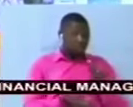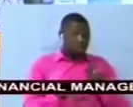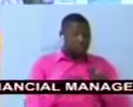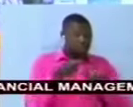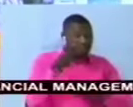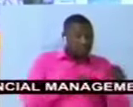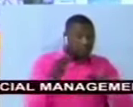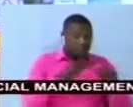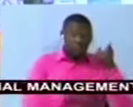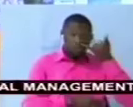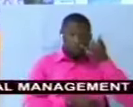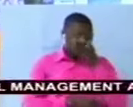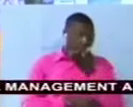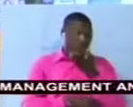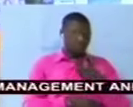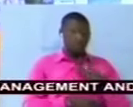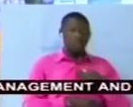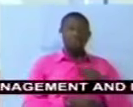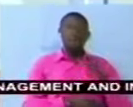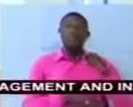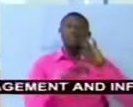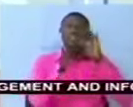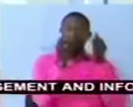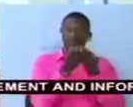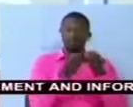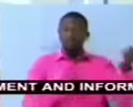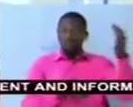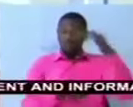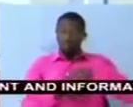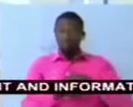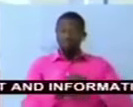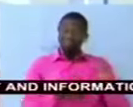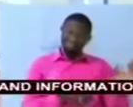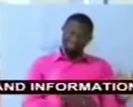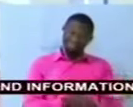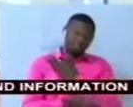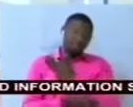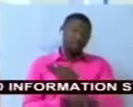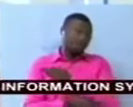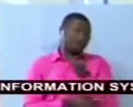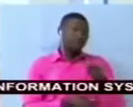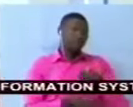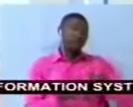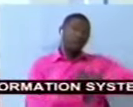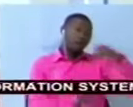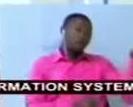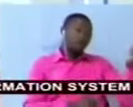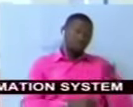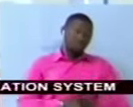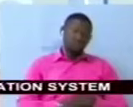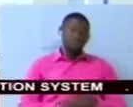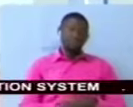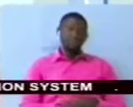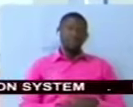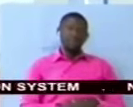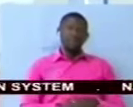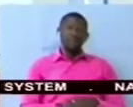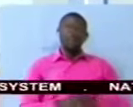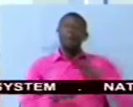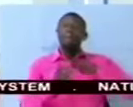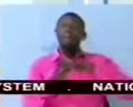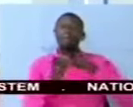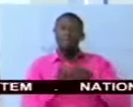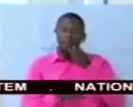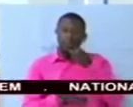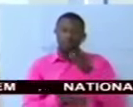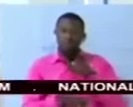out. In a sense, you are just doing your duty as a citizen. Report a crime